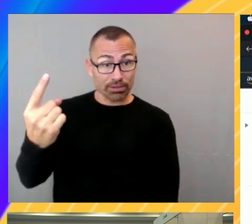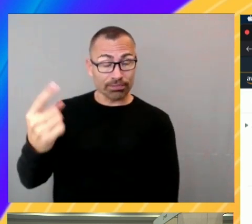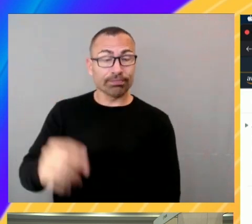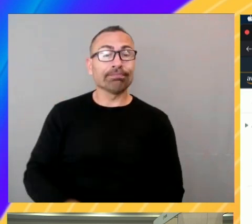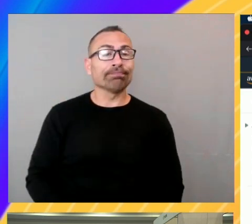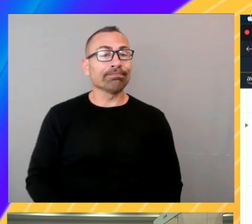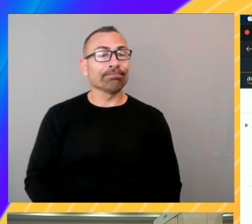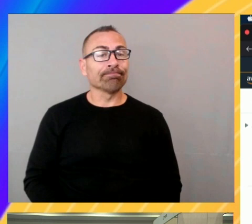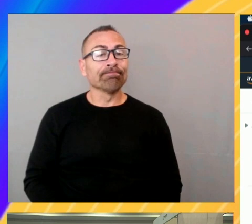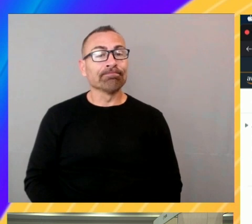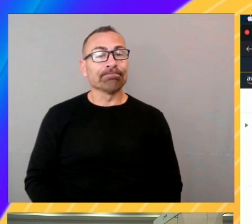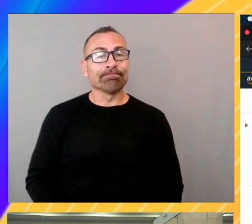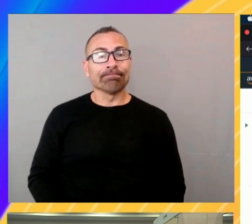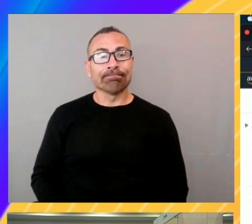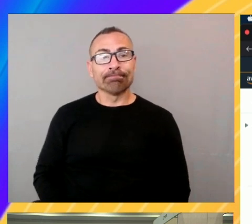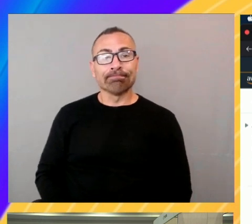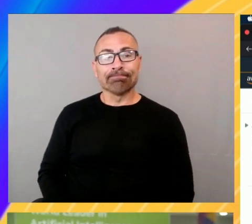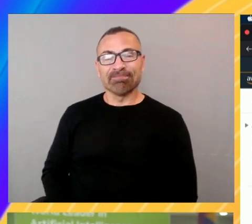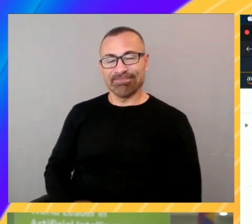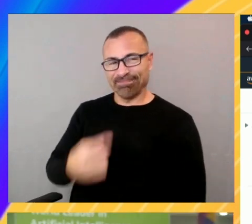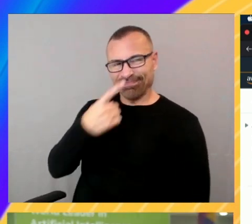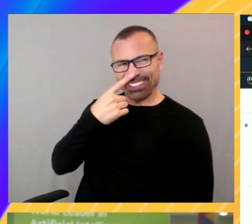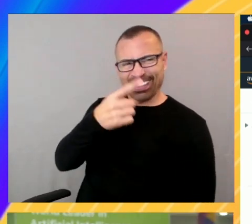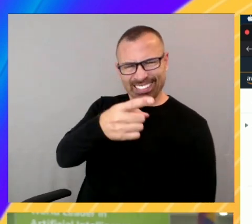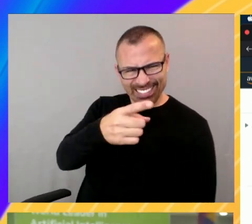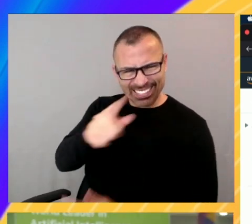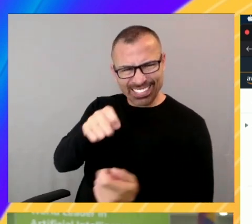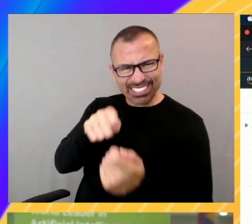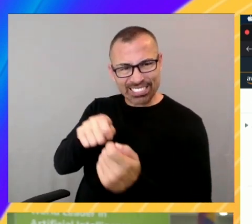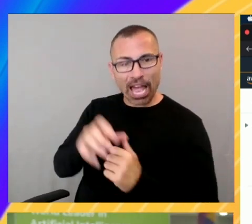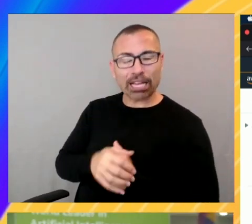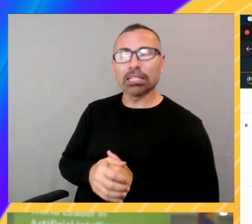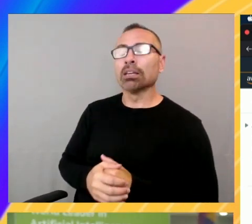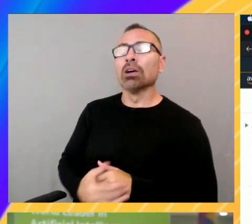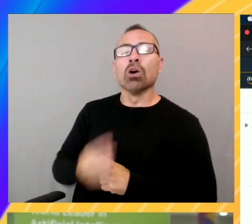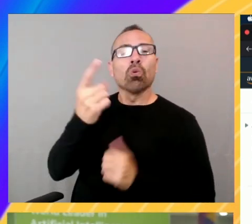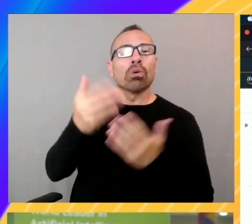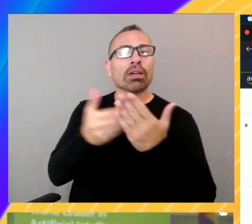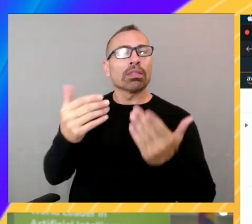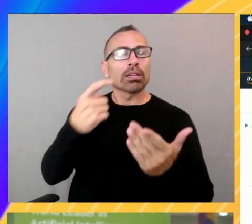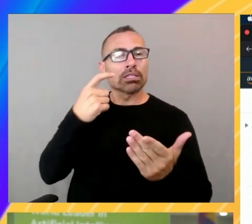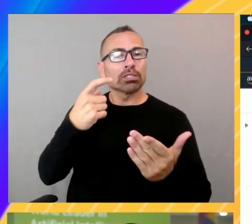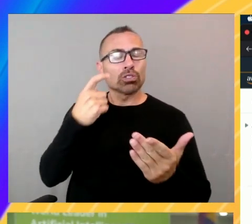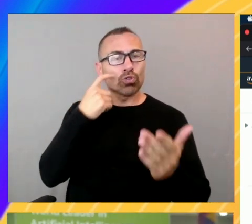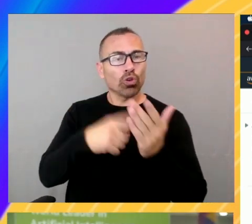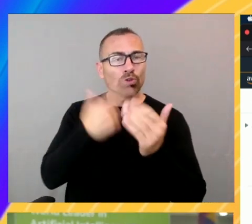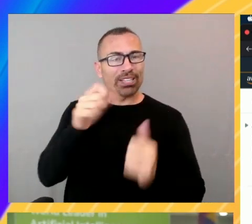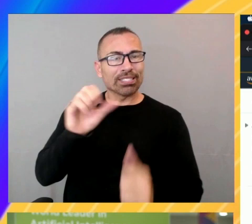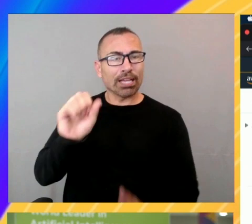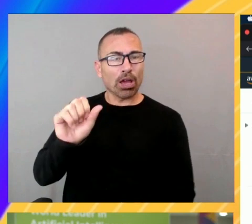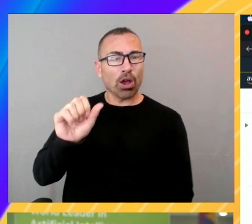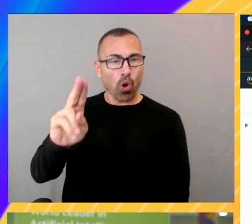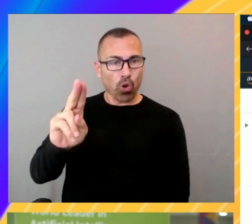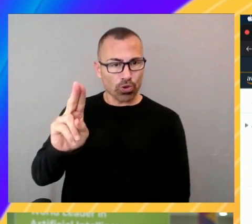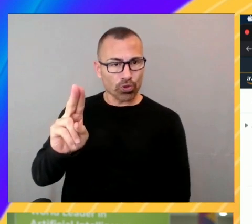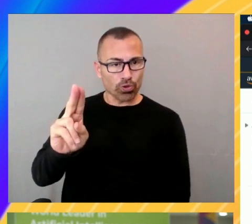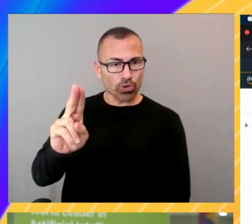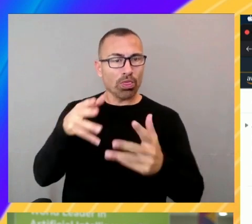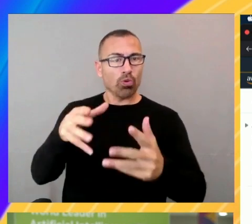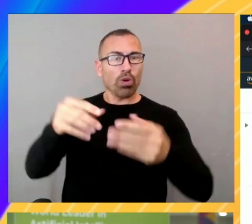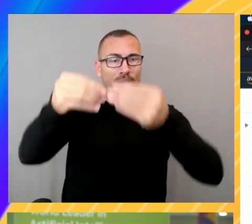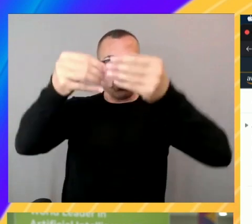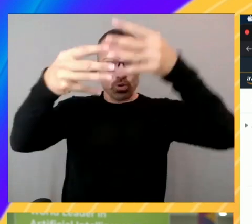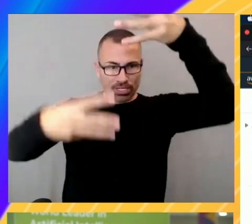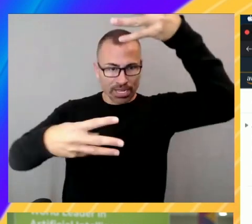that because of that OU, the way that the policies kind of work down is that I can give them access to that OU, but at